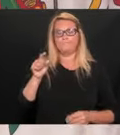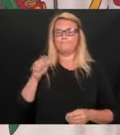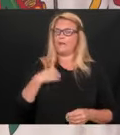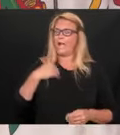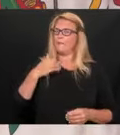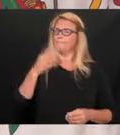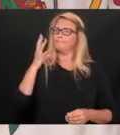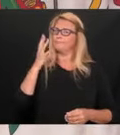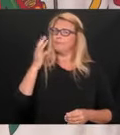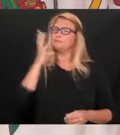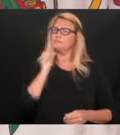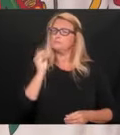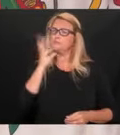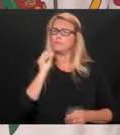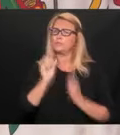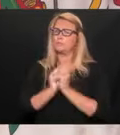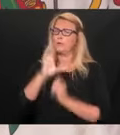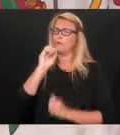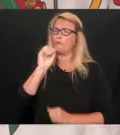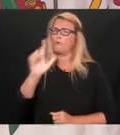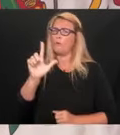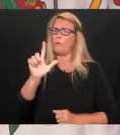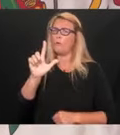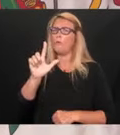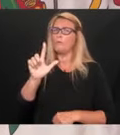my family's been in this industry forever.